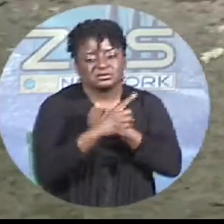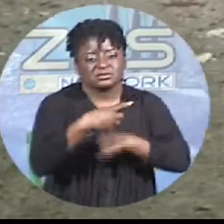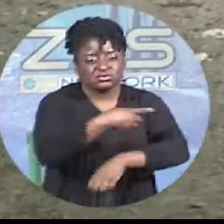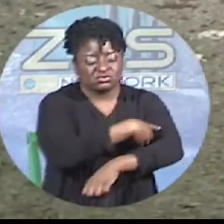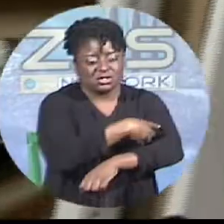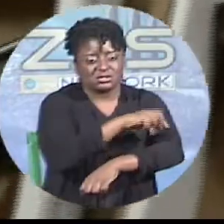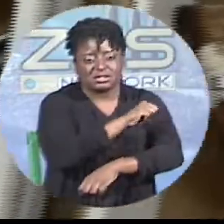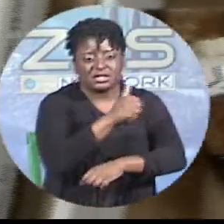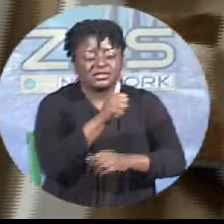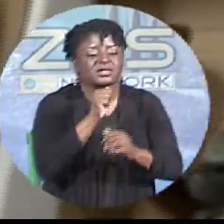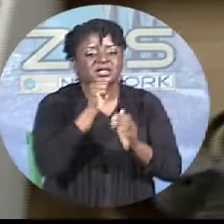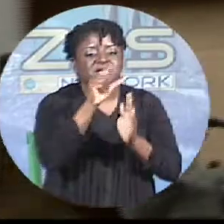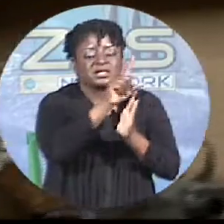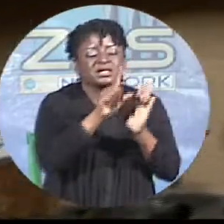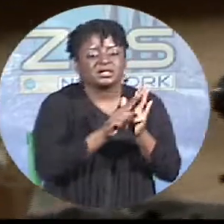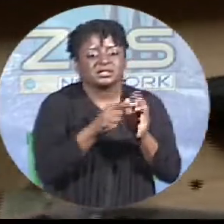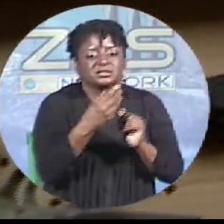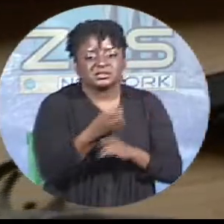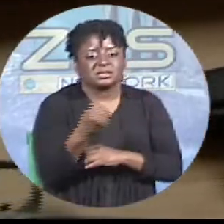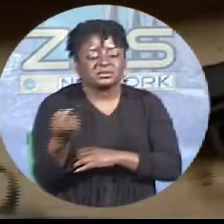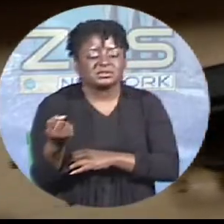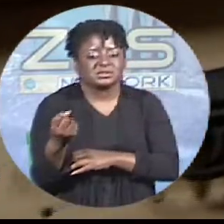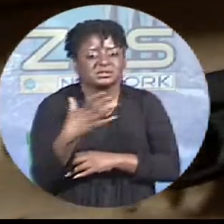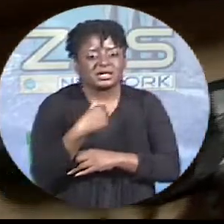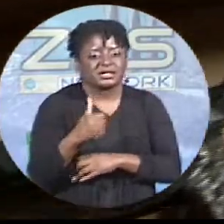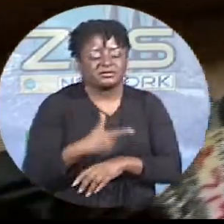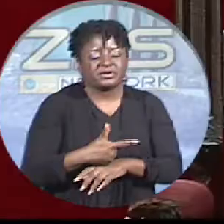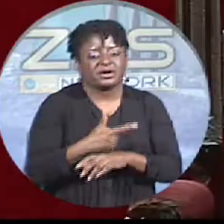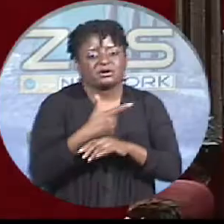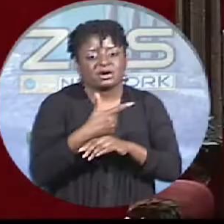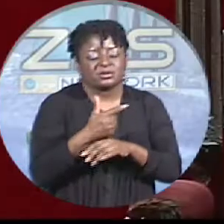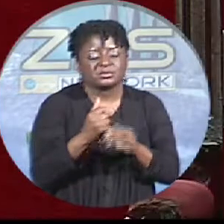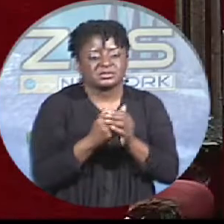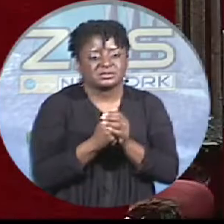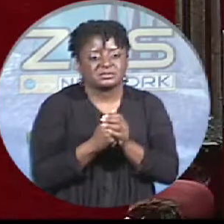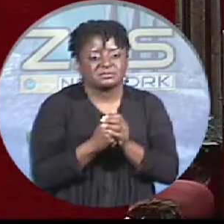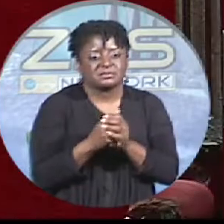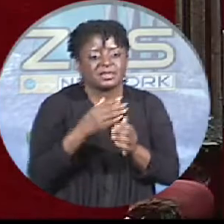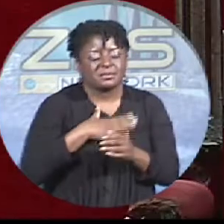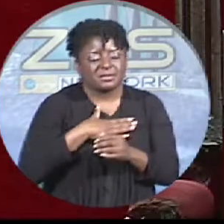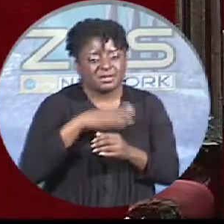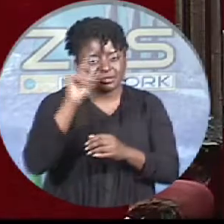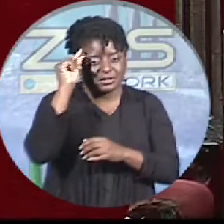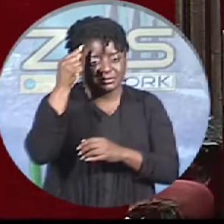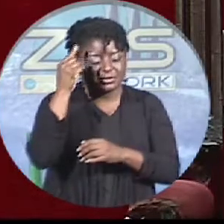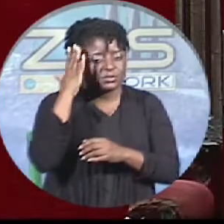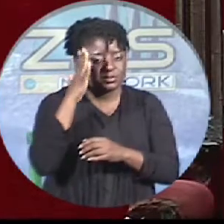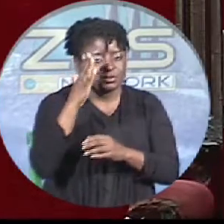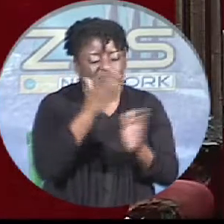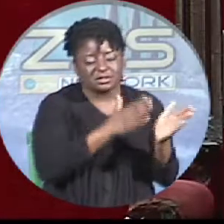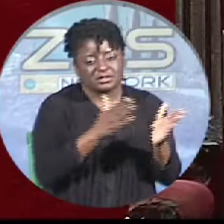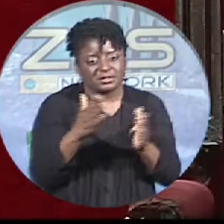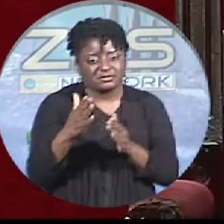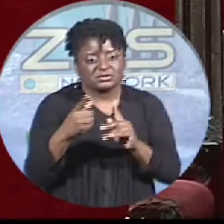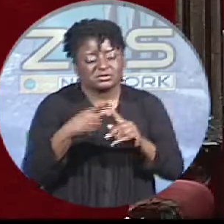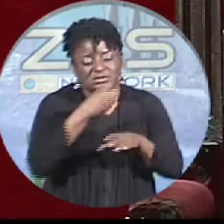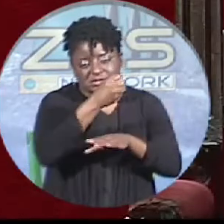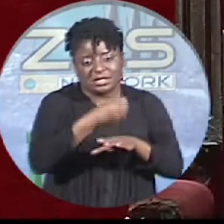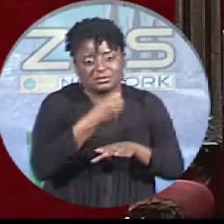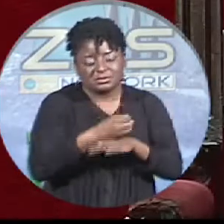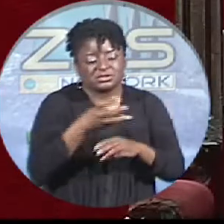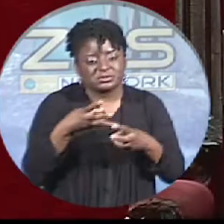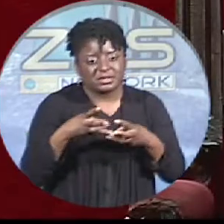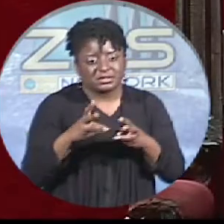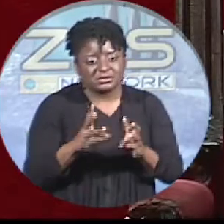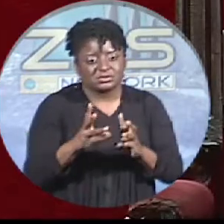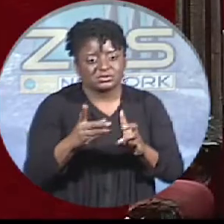illegal substances, and firearms. My government will endeavor to establish mechanisms